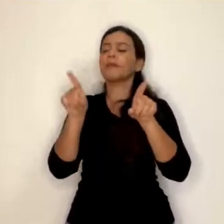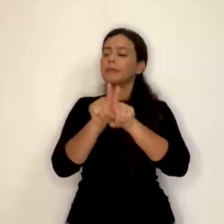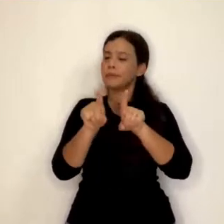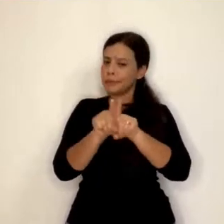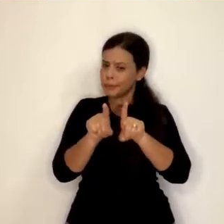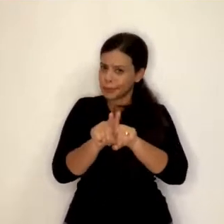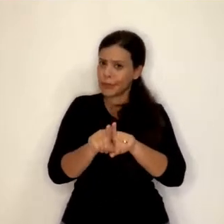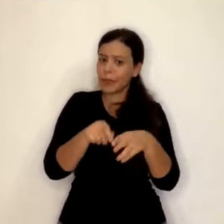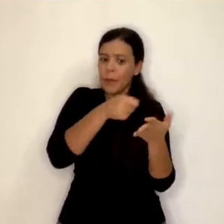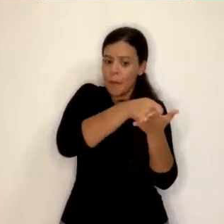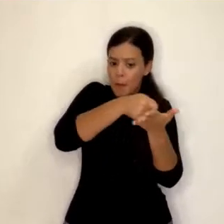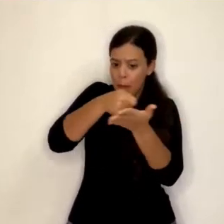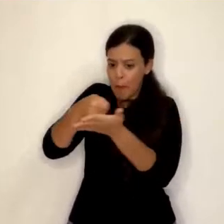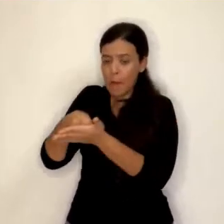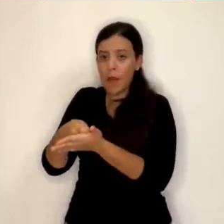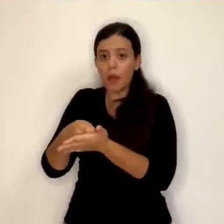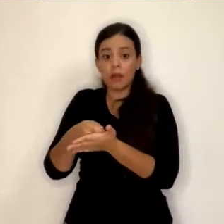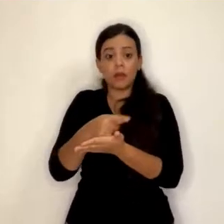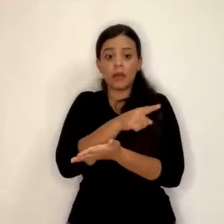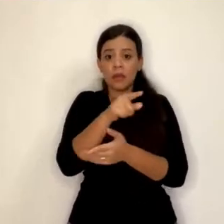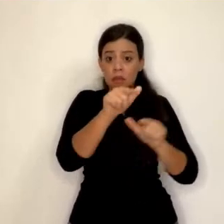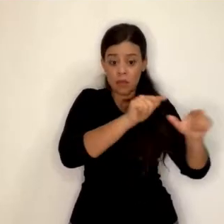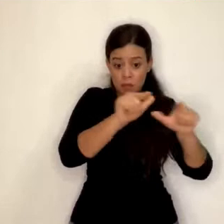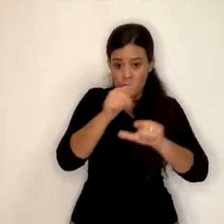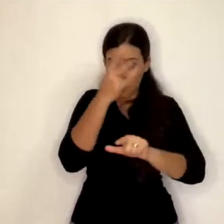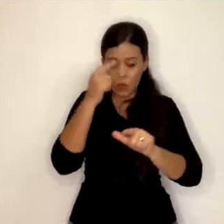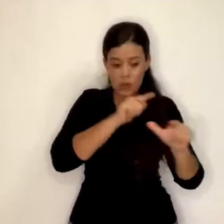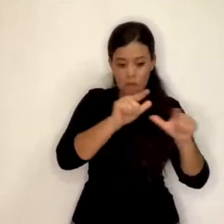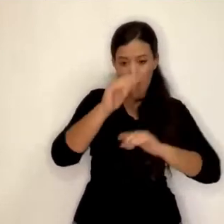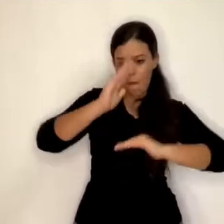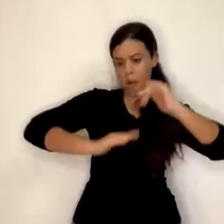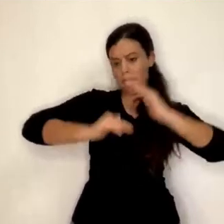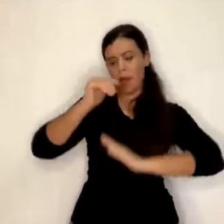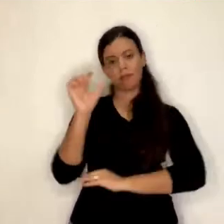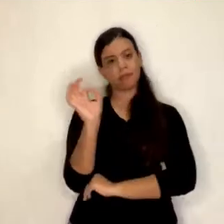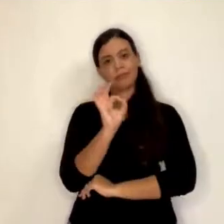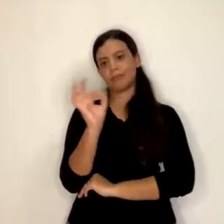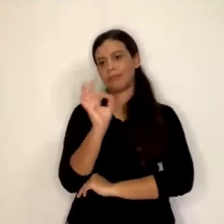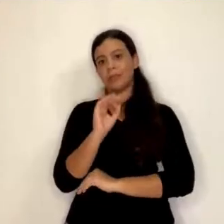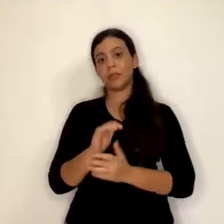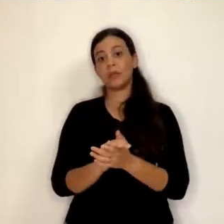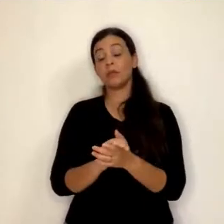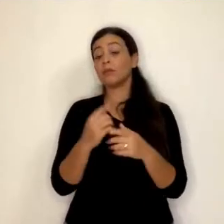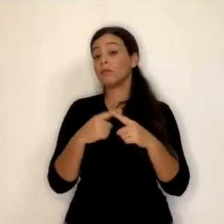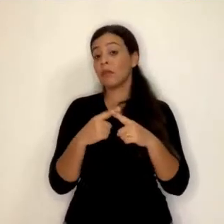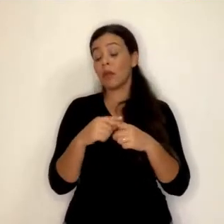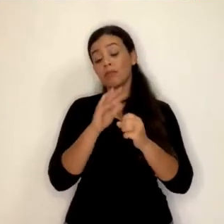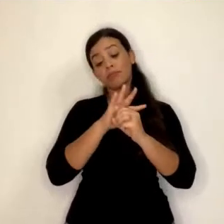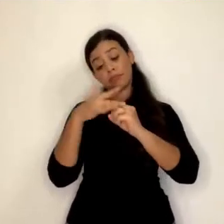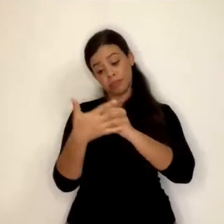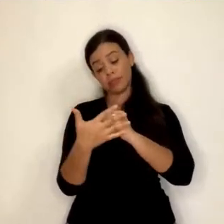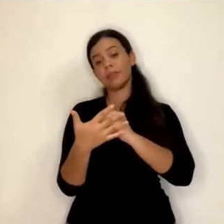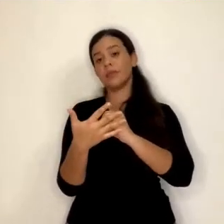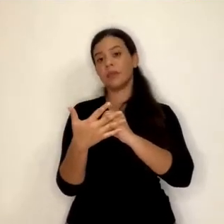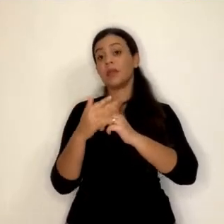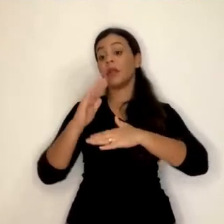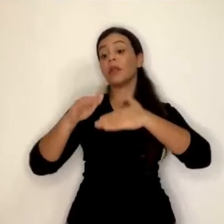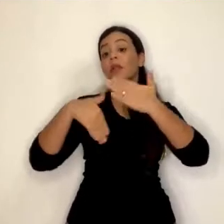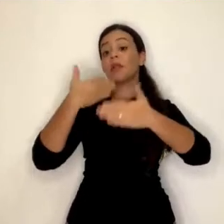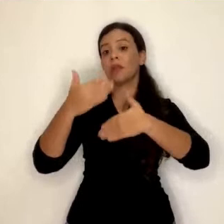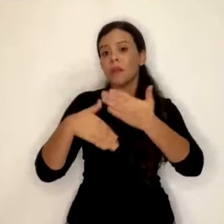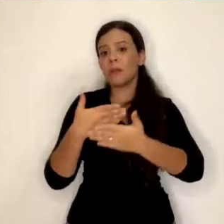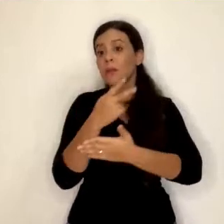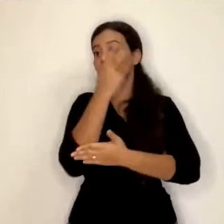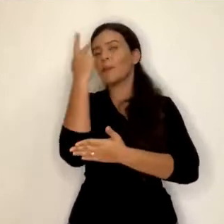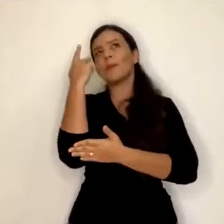of Education, in which you see people who don't have enough preparation, particularly